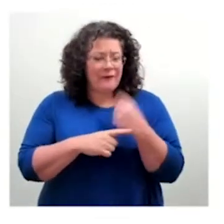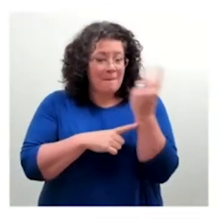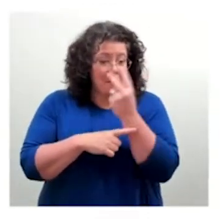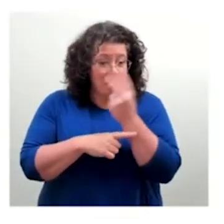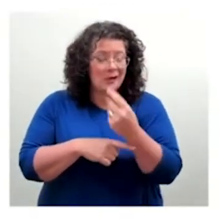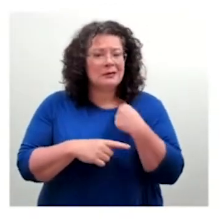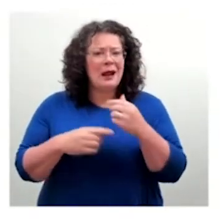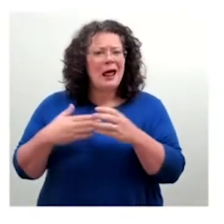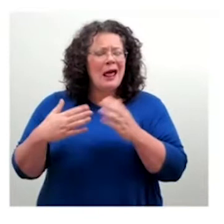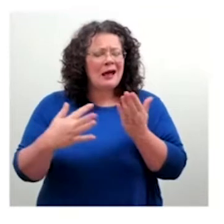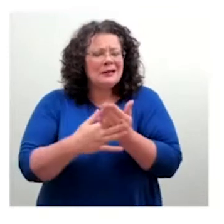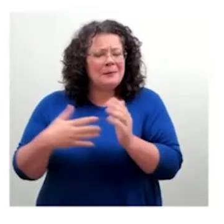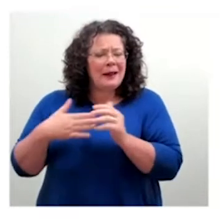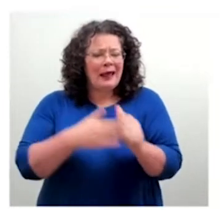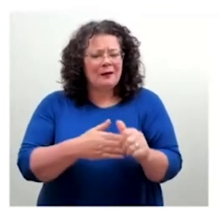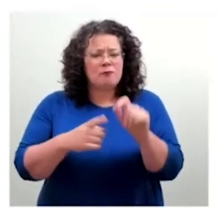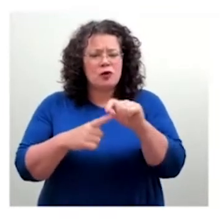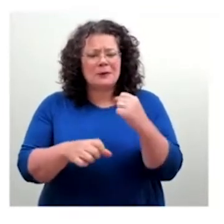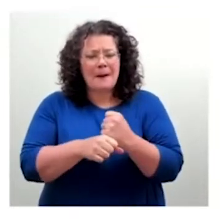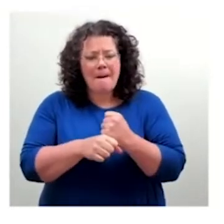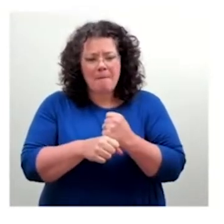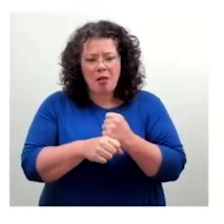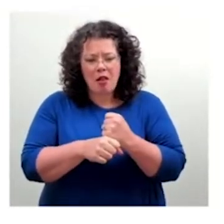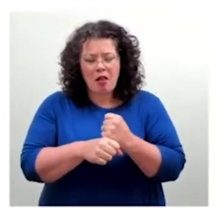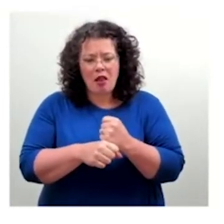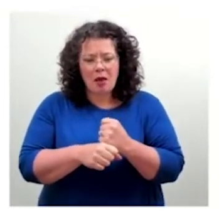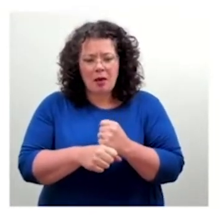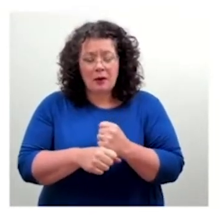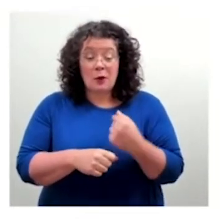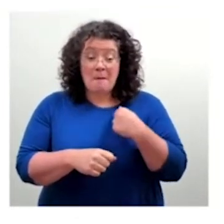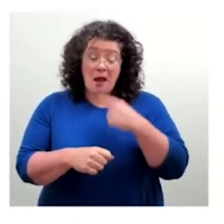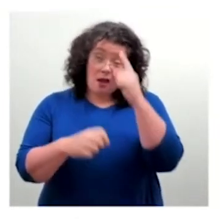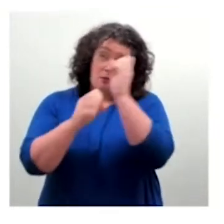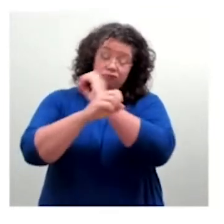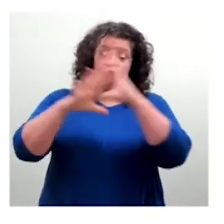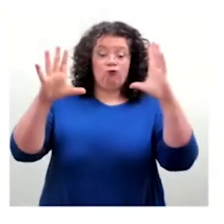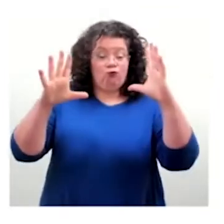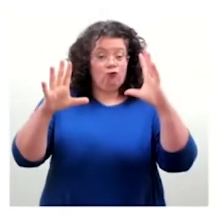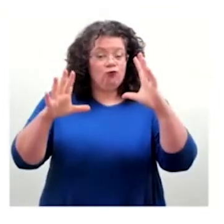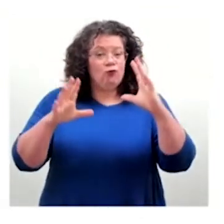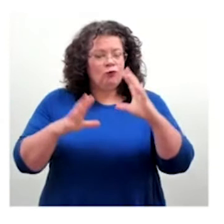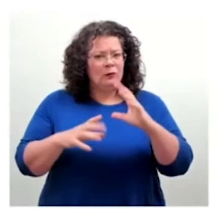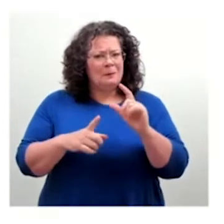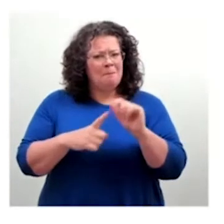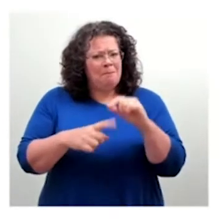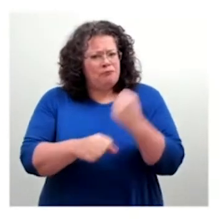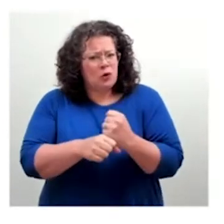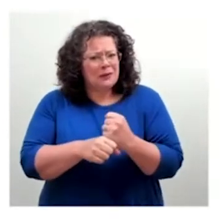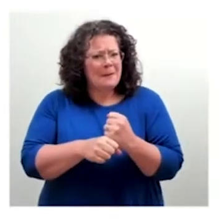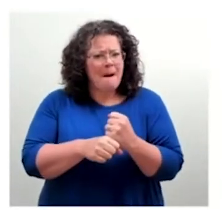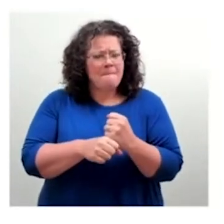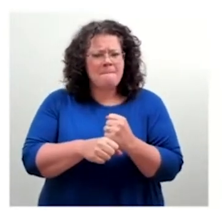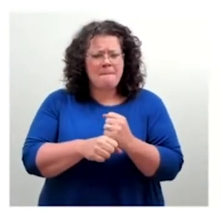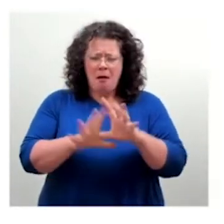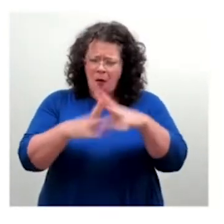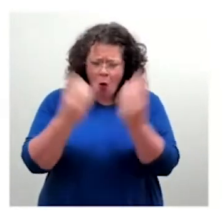of P&G's products, packaging, advertising, communications, offices, everything that